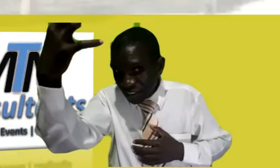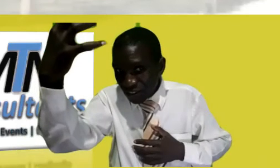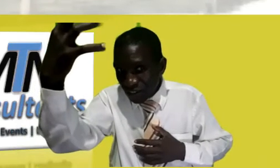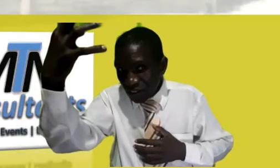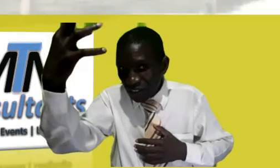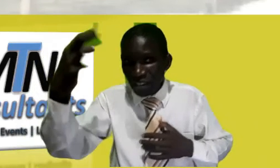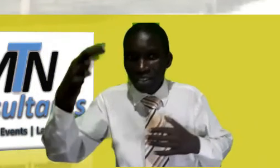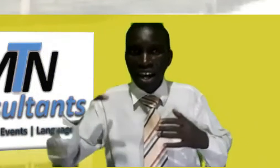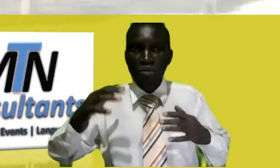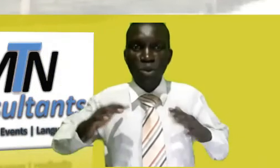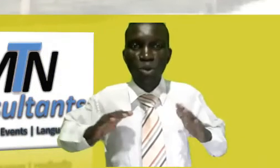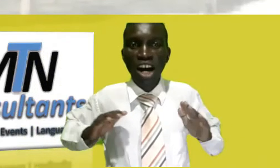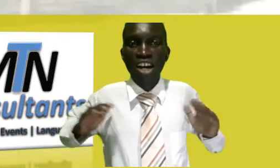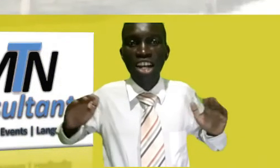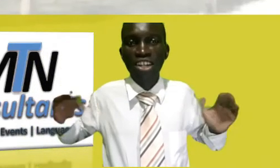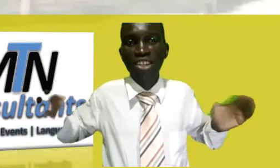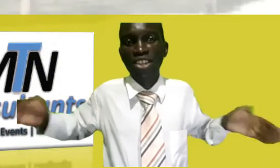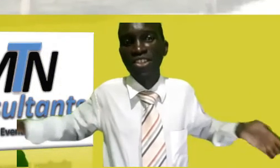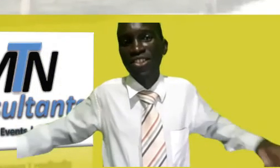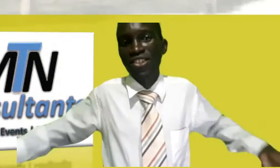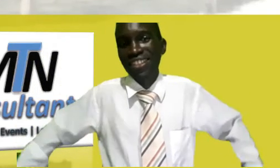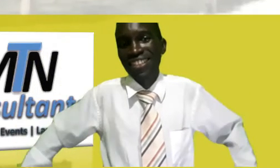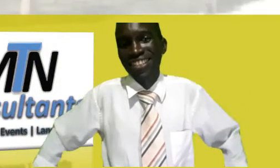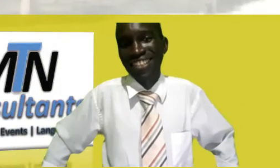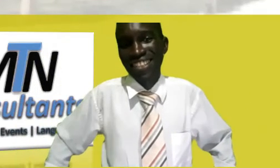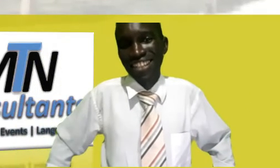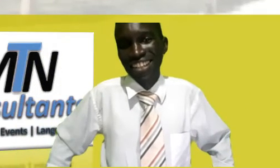this, some who are like this.